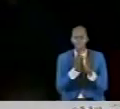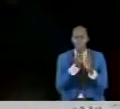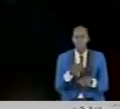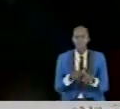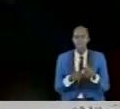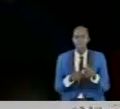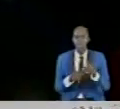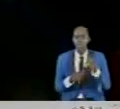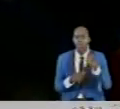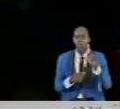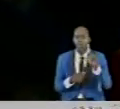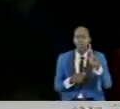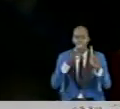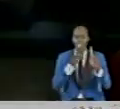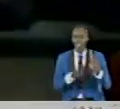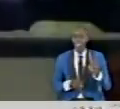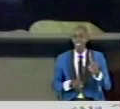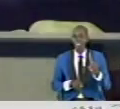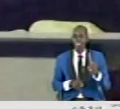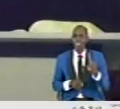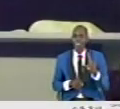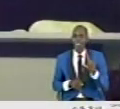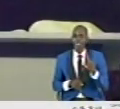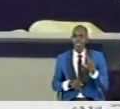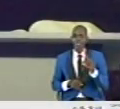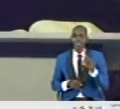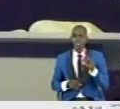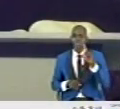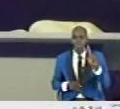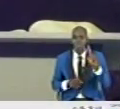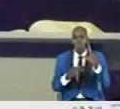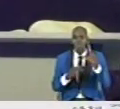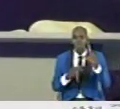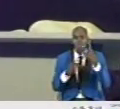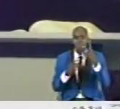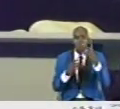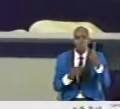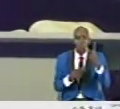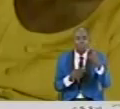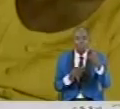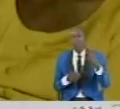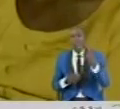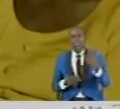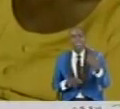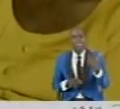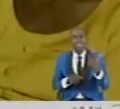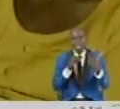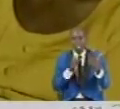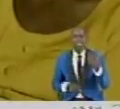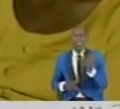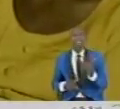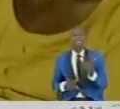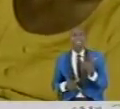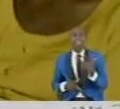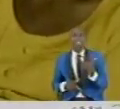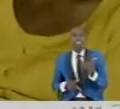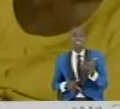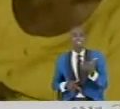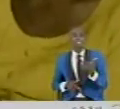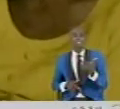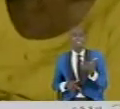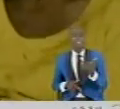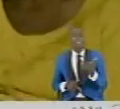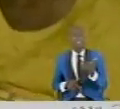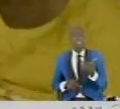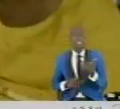say to what did he say three what did he say the Lord